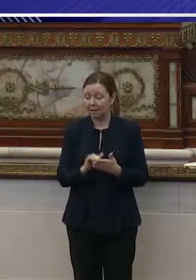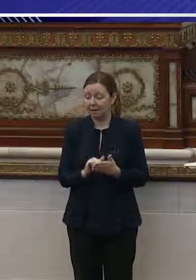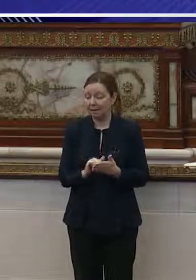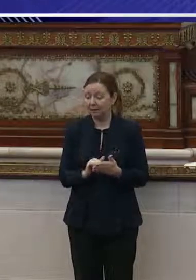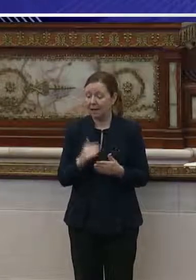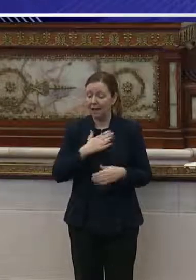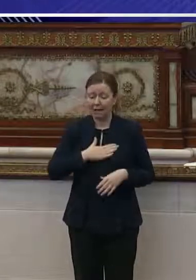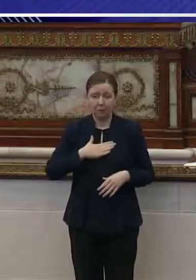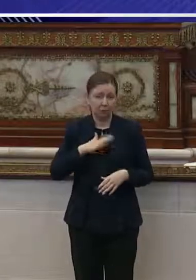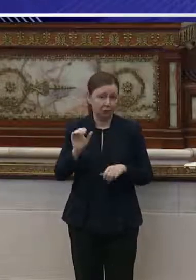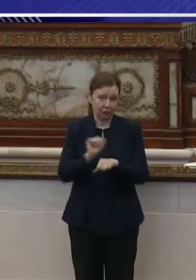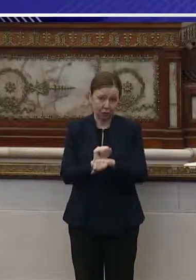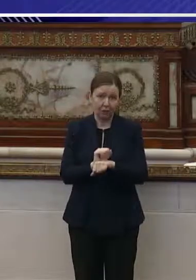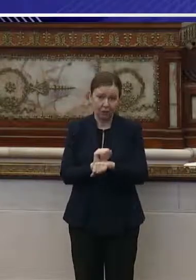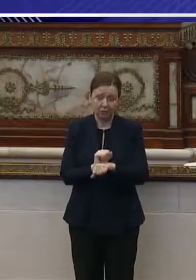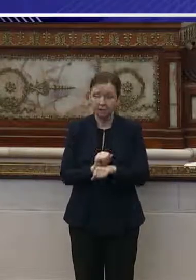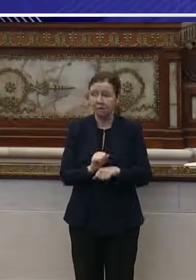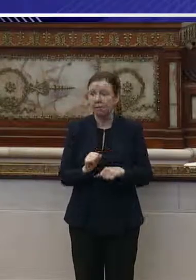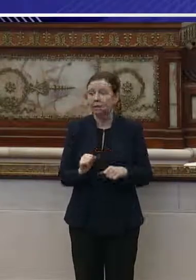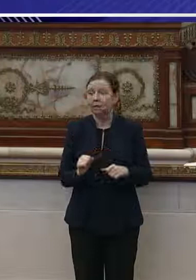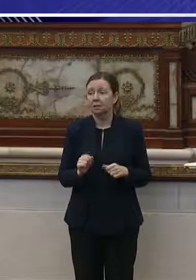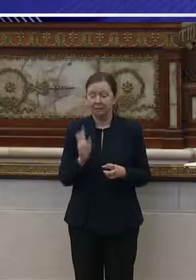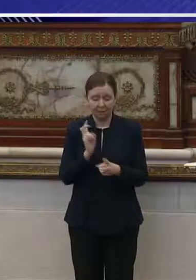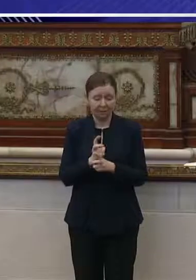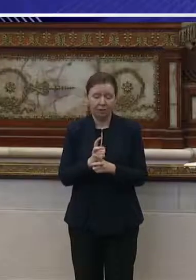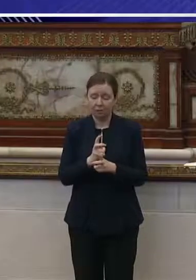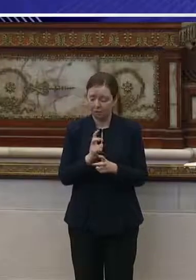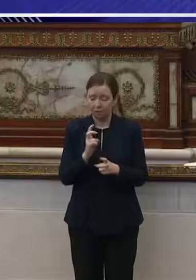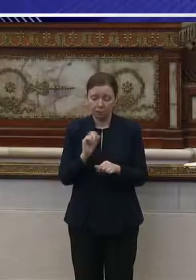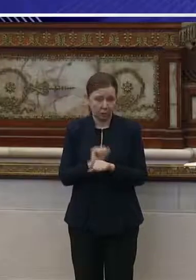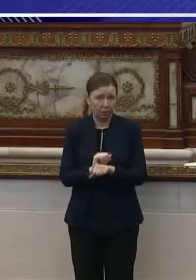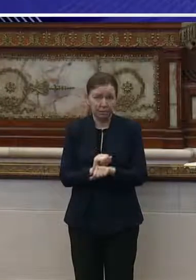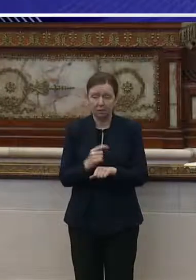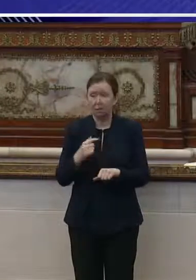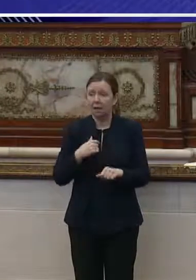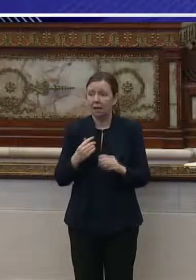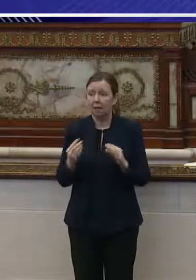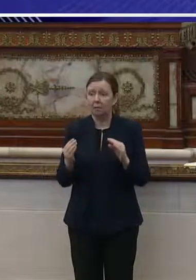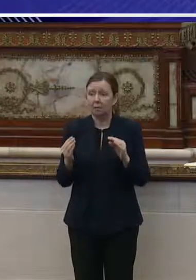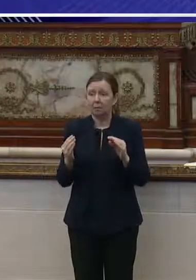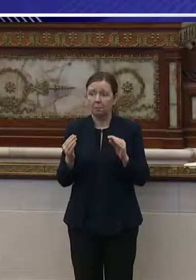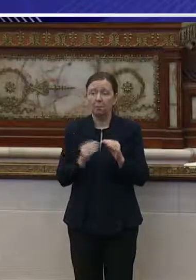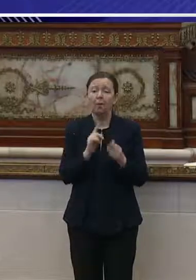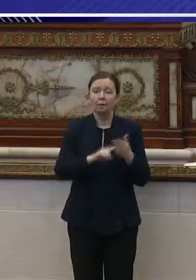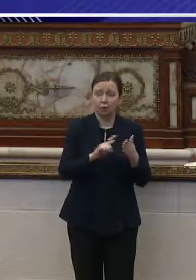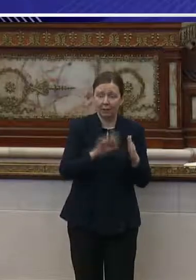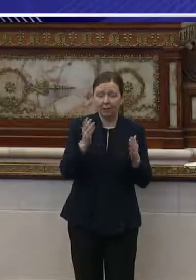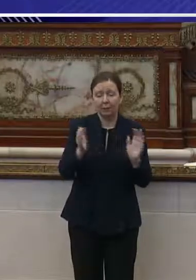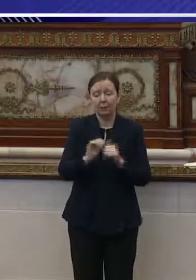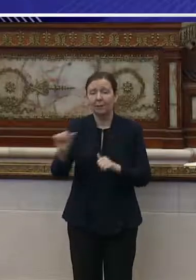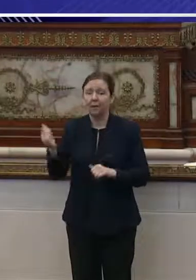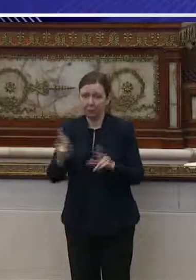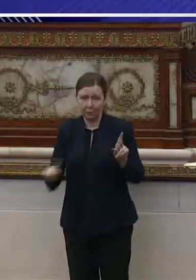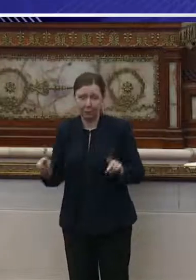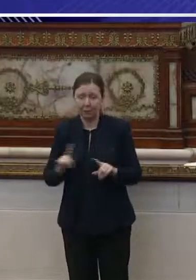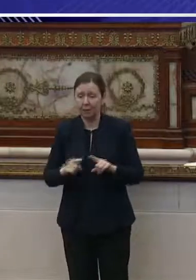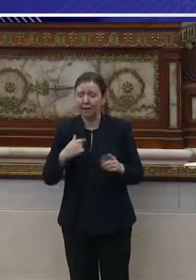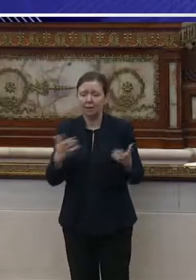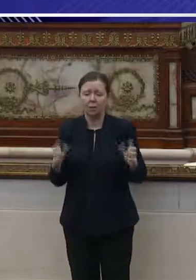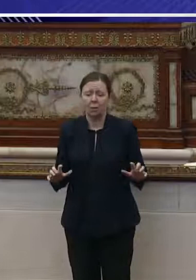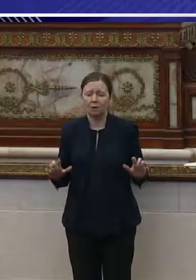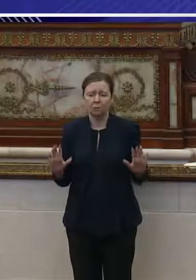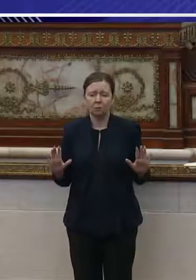I appreciate your work. It's incredibly difficult. It's very hard. I have been a little more of a critic than others in council, but I don't want